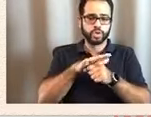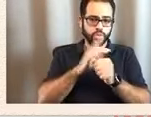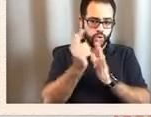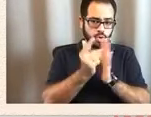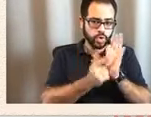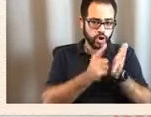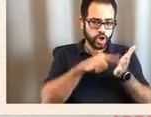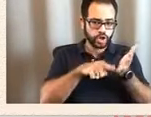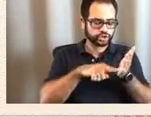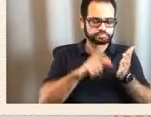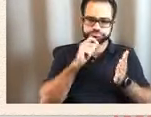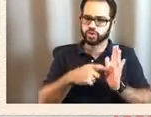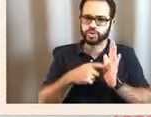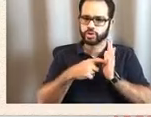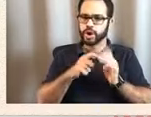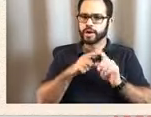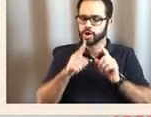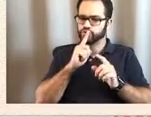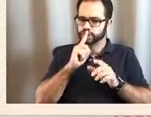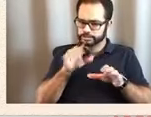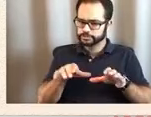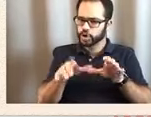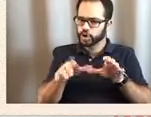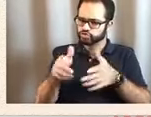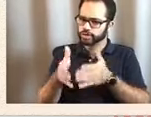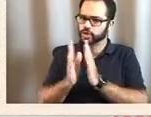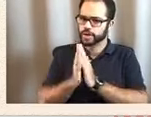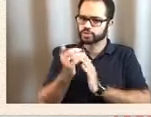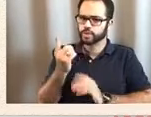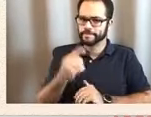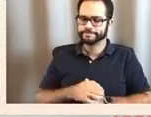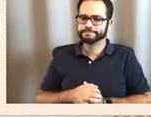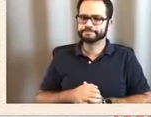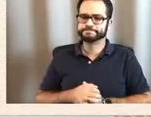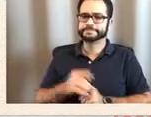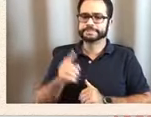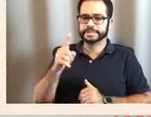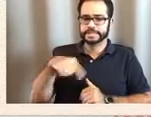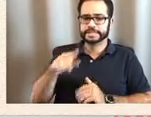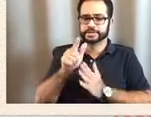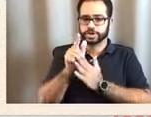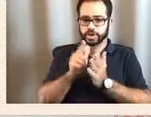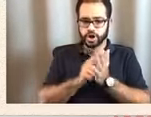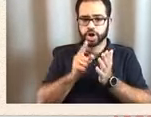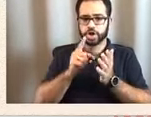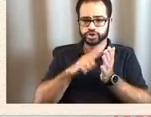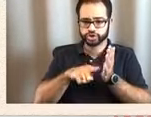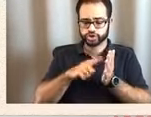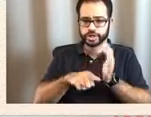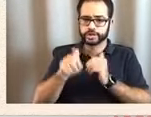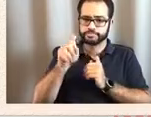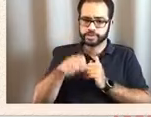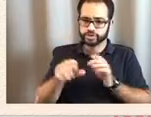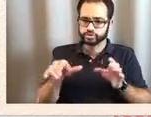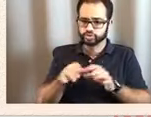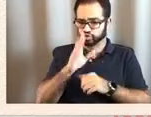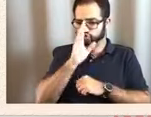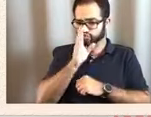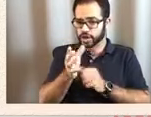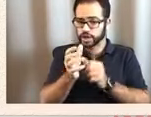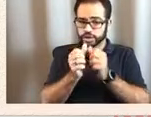is strongly encouraged that you request one. These local law checks must be conducted directly with and